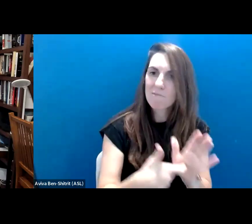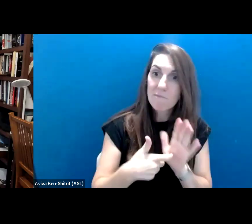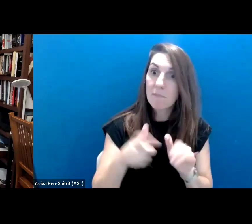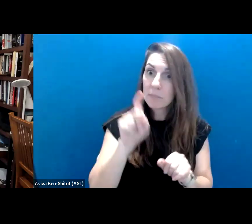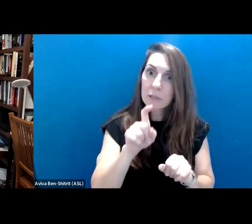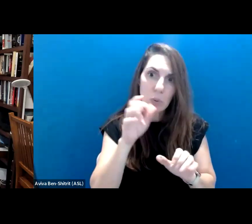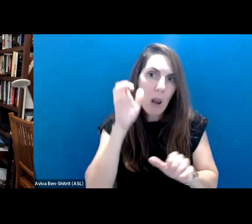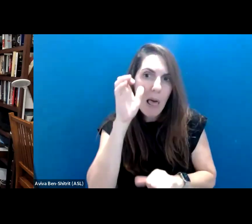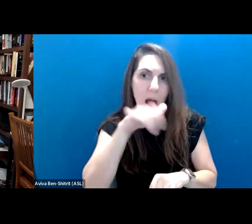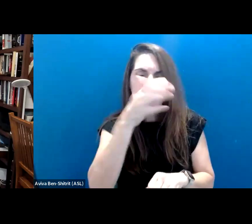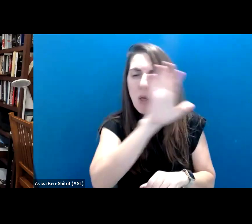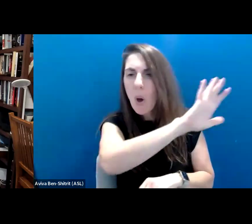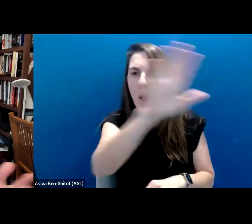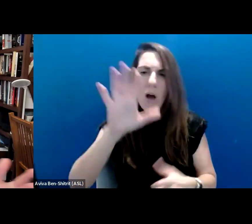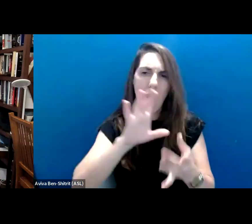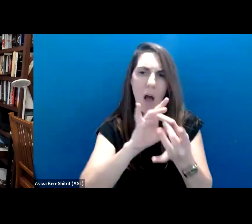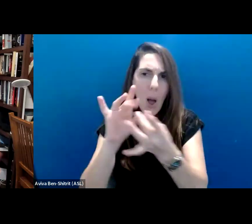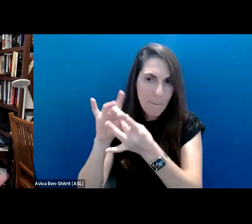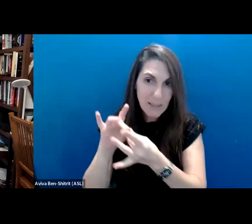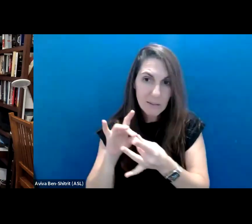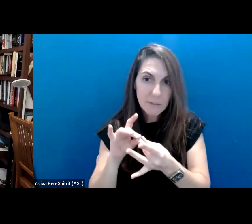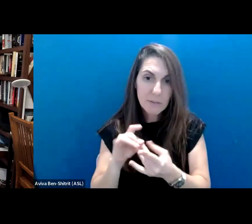say. We can take